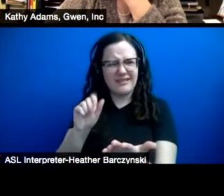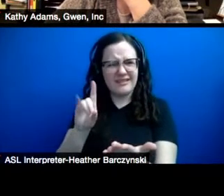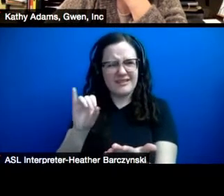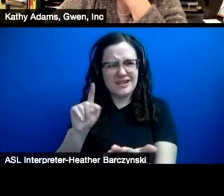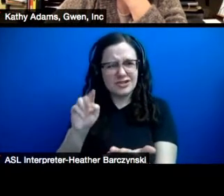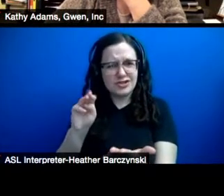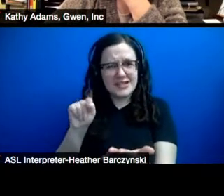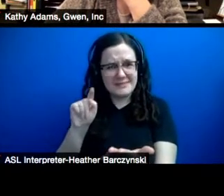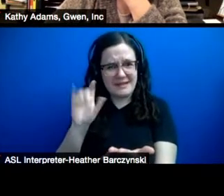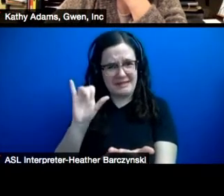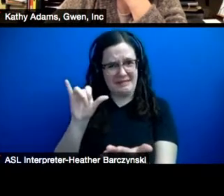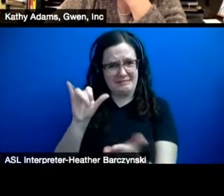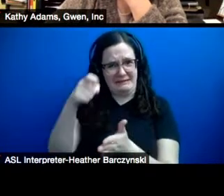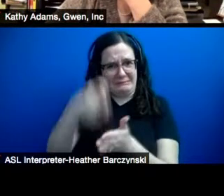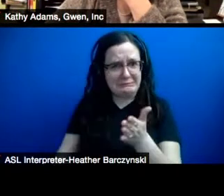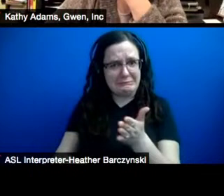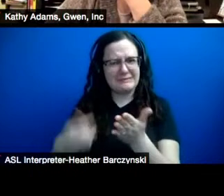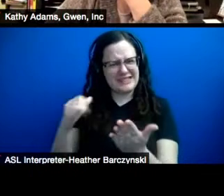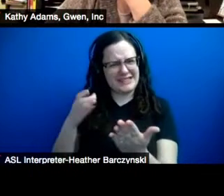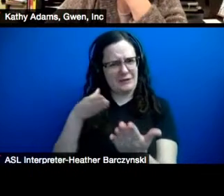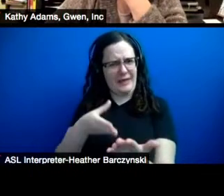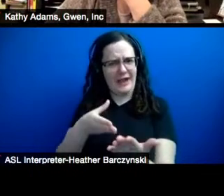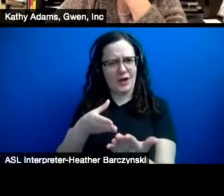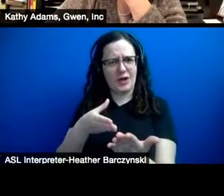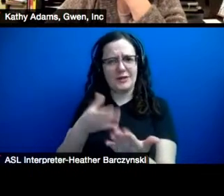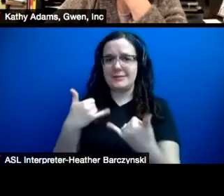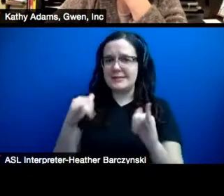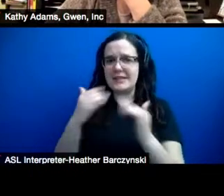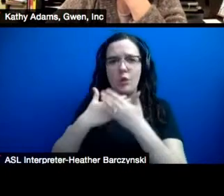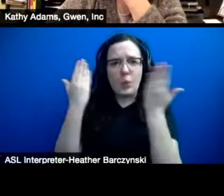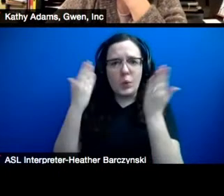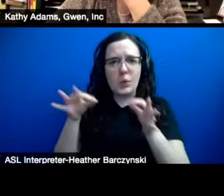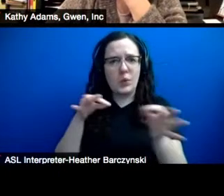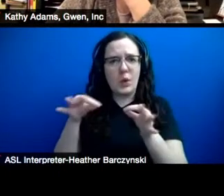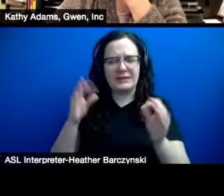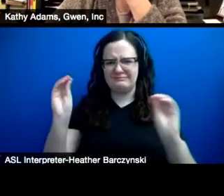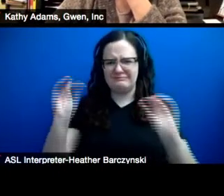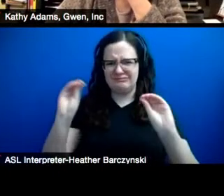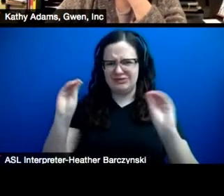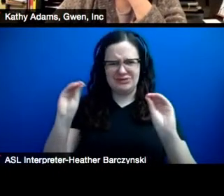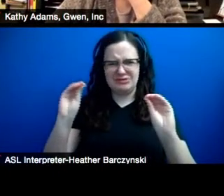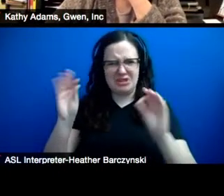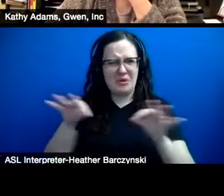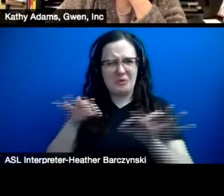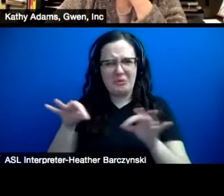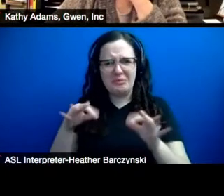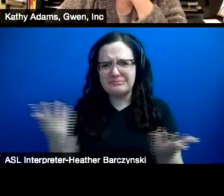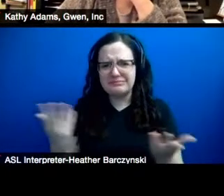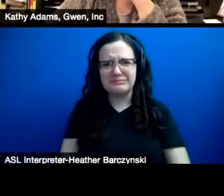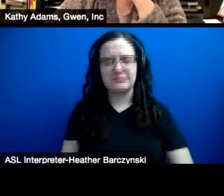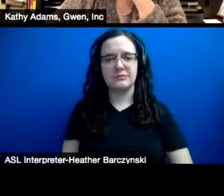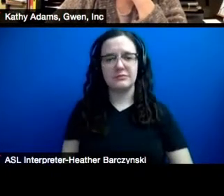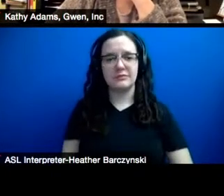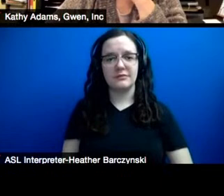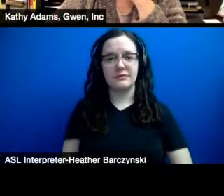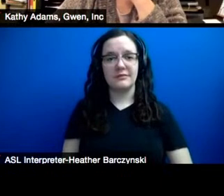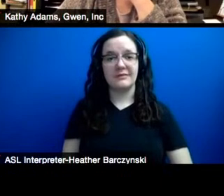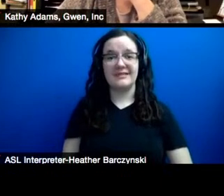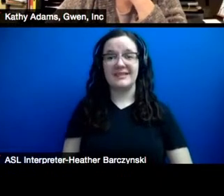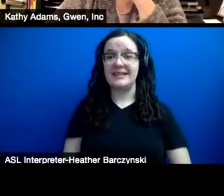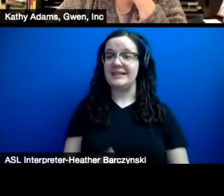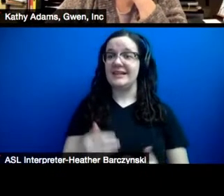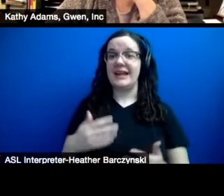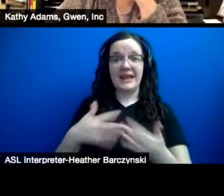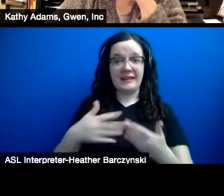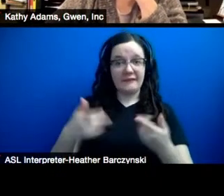with no explanation, no more explanation than they got in the first place. Even though we had been advised verbally